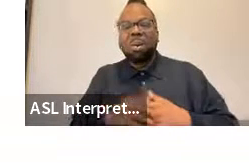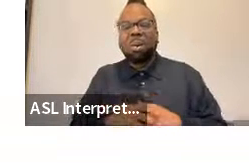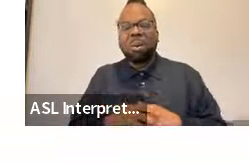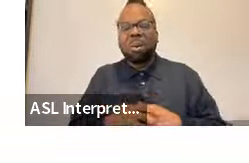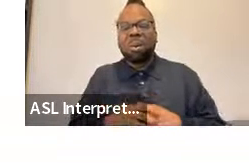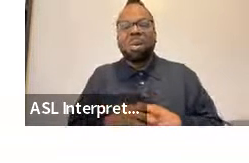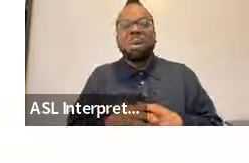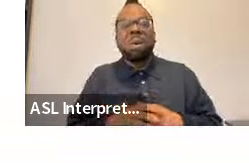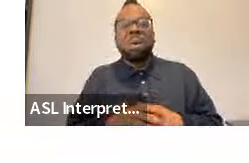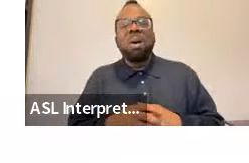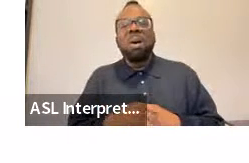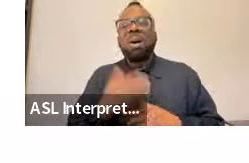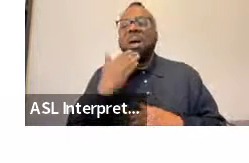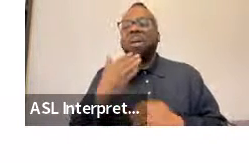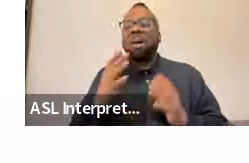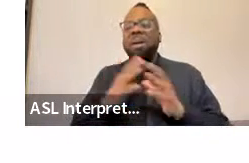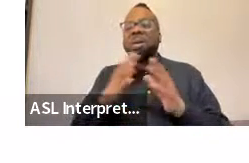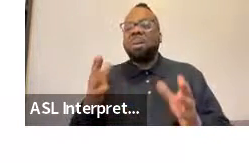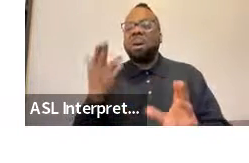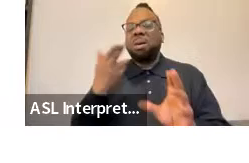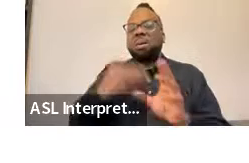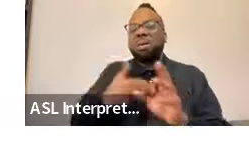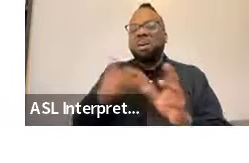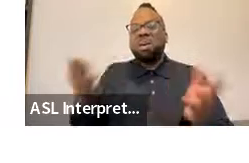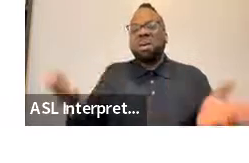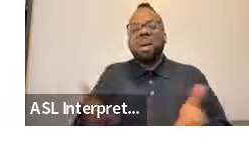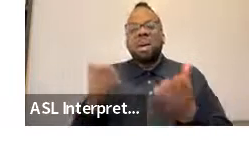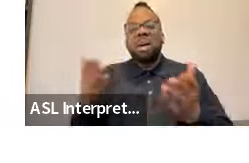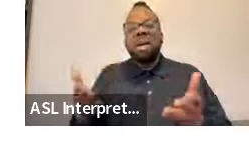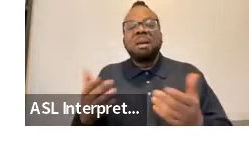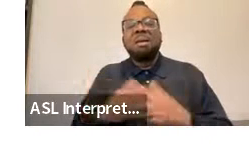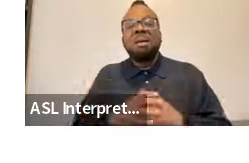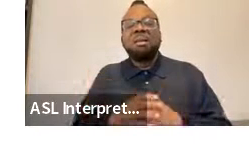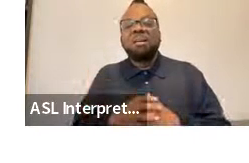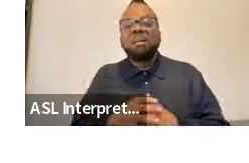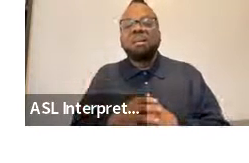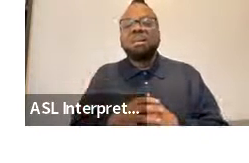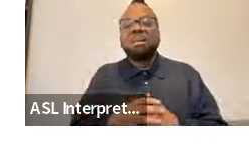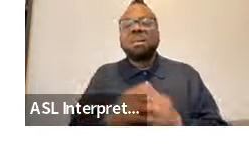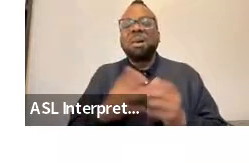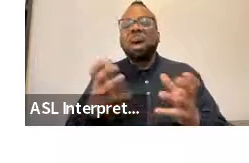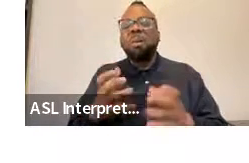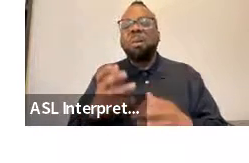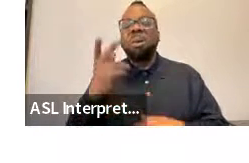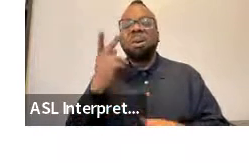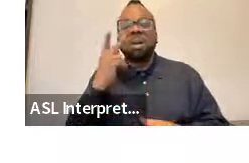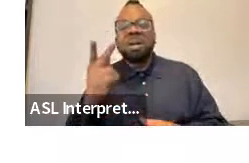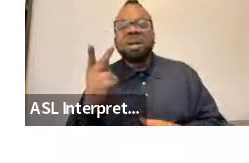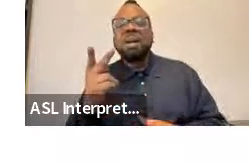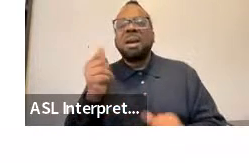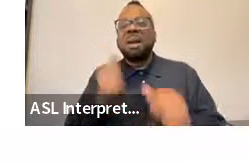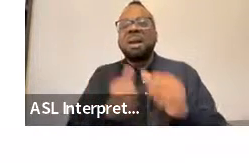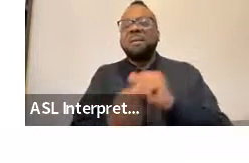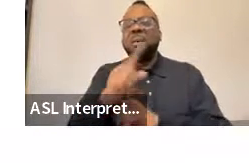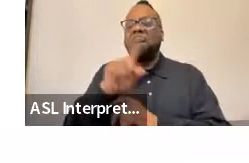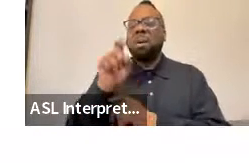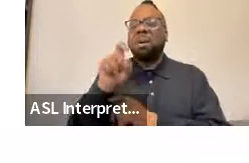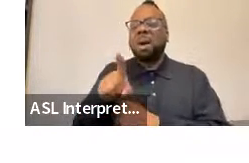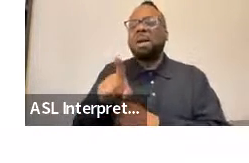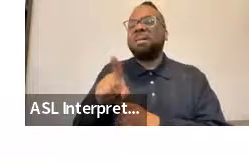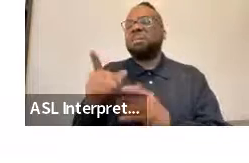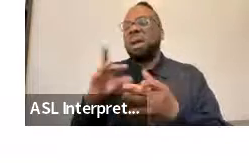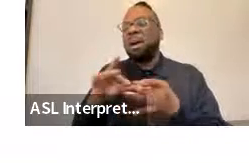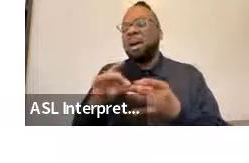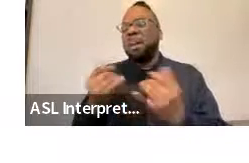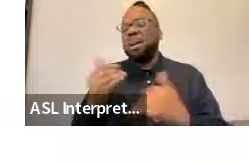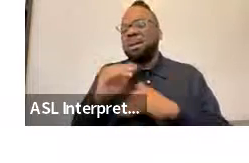So thanks so much for joining us here for the first of these monthly info sessions. Really looking forward to everybody's questions and comments tonight, and hope that you will come